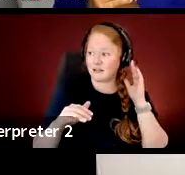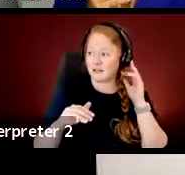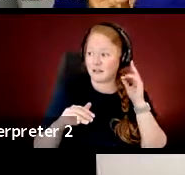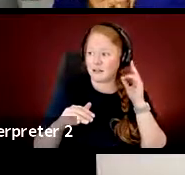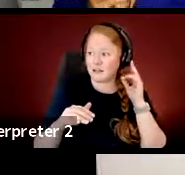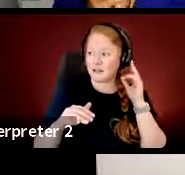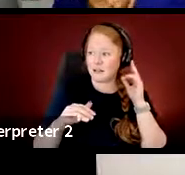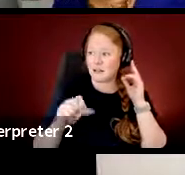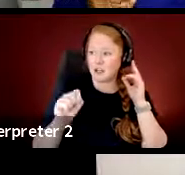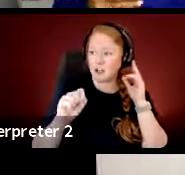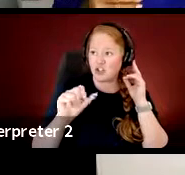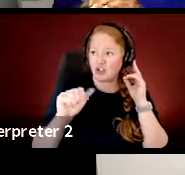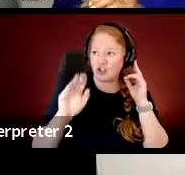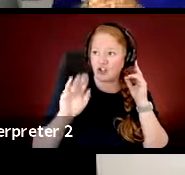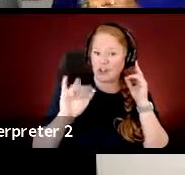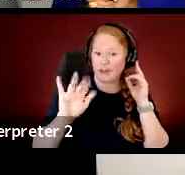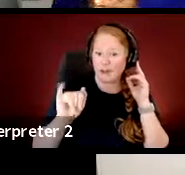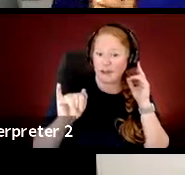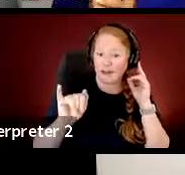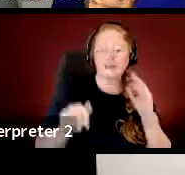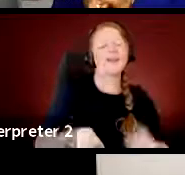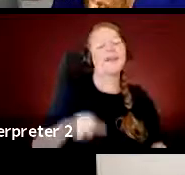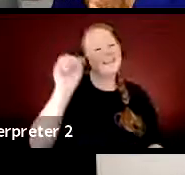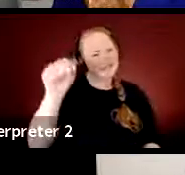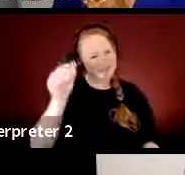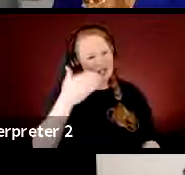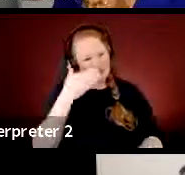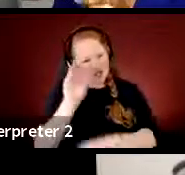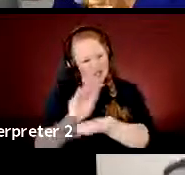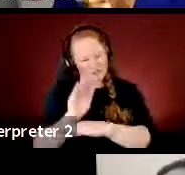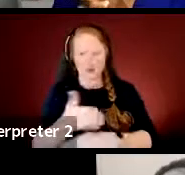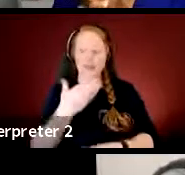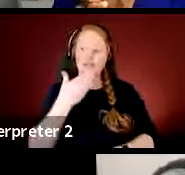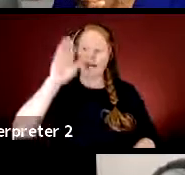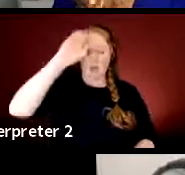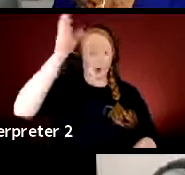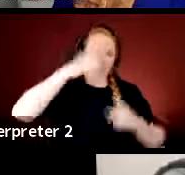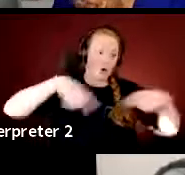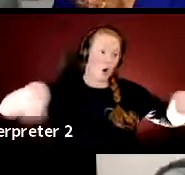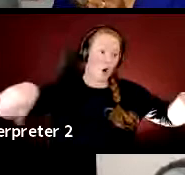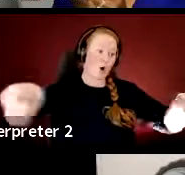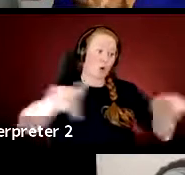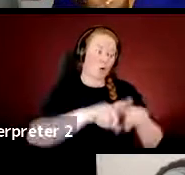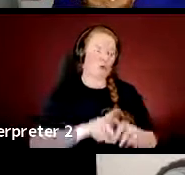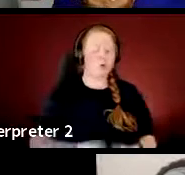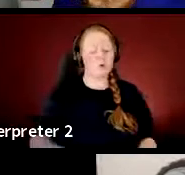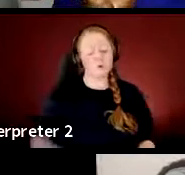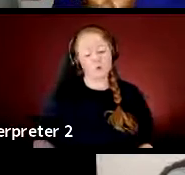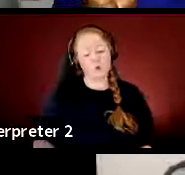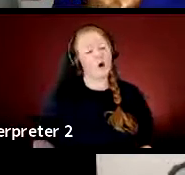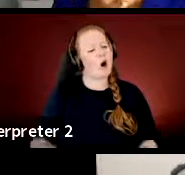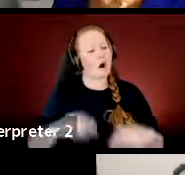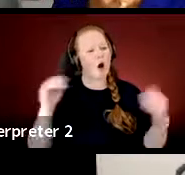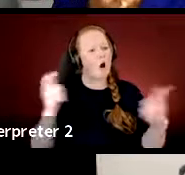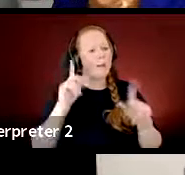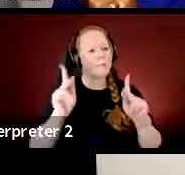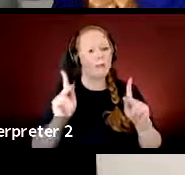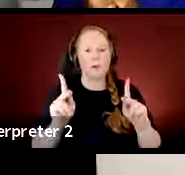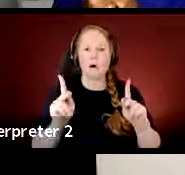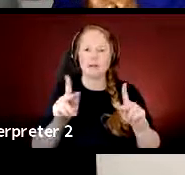Yes, good evening. I would like to say hello to everyone, all of the aldermen and people that are in positions of